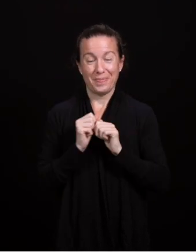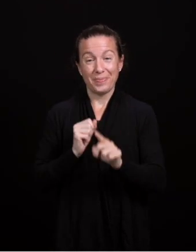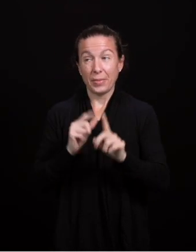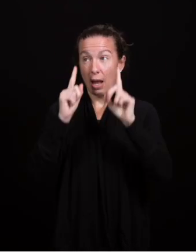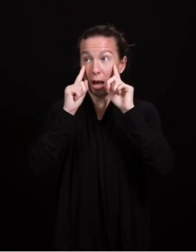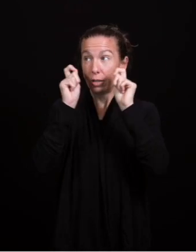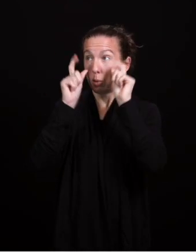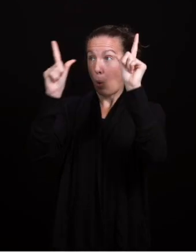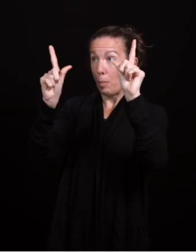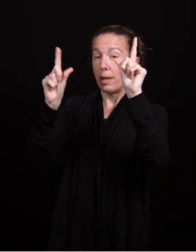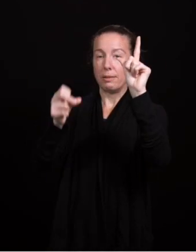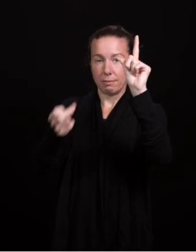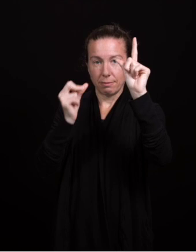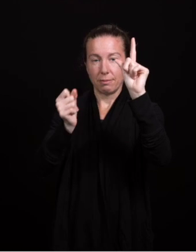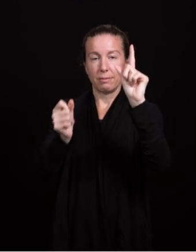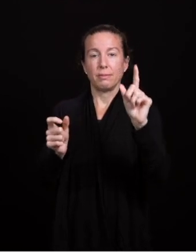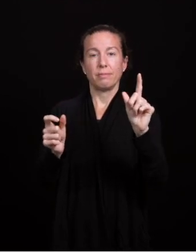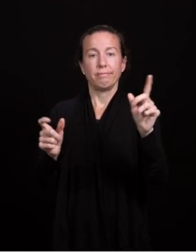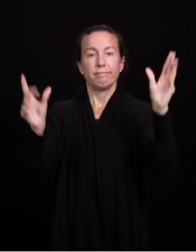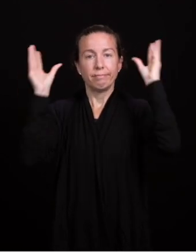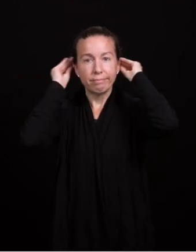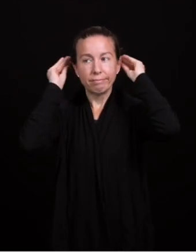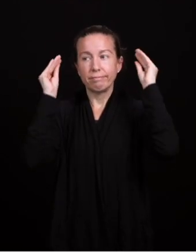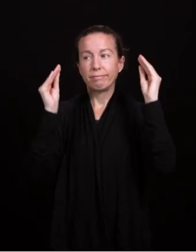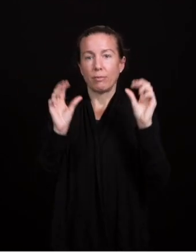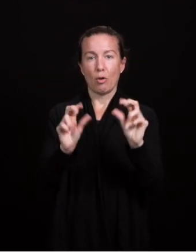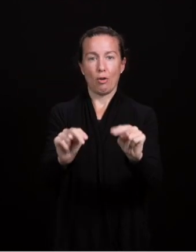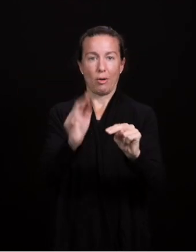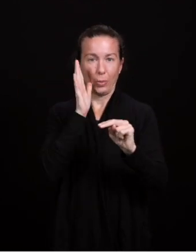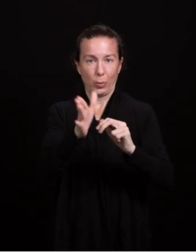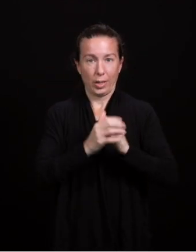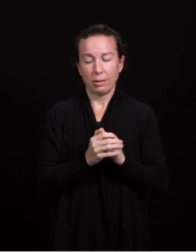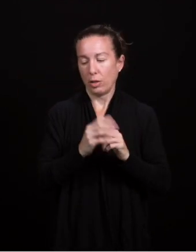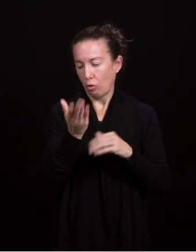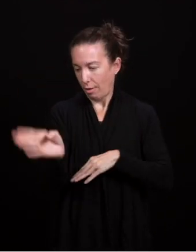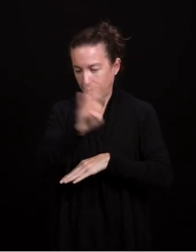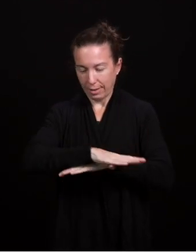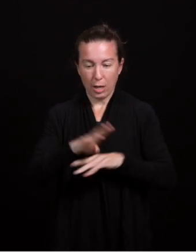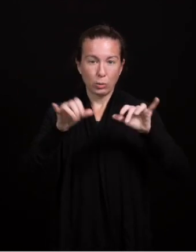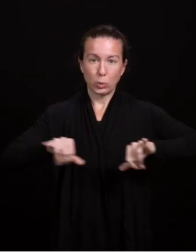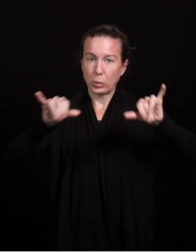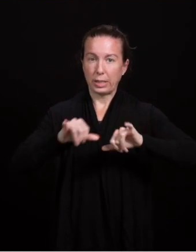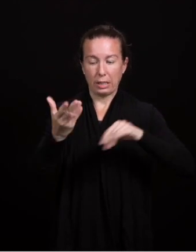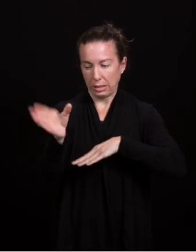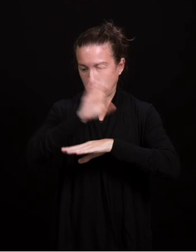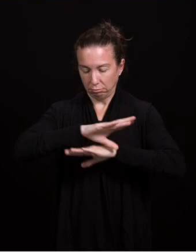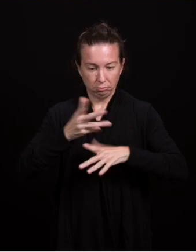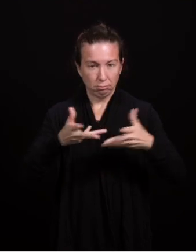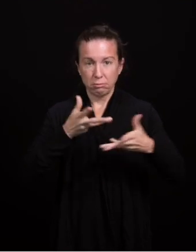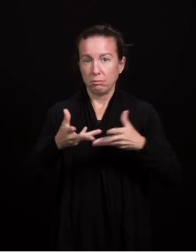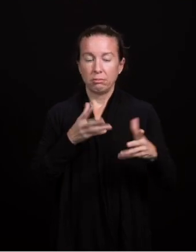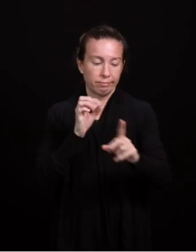her technology went on. And all of our daily routines, it was just all wrapped up in